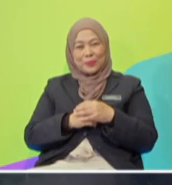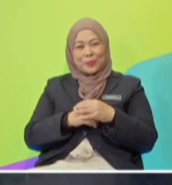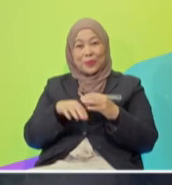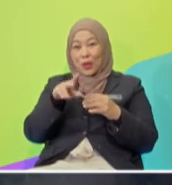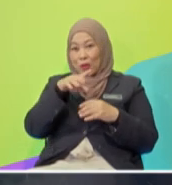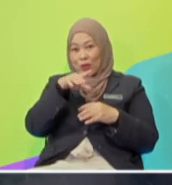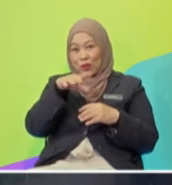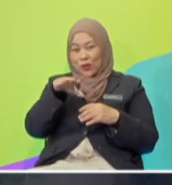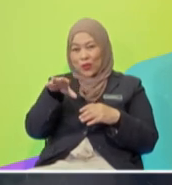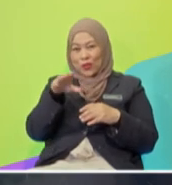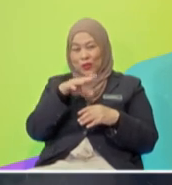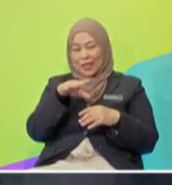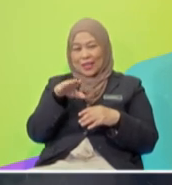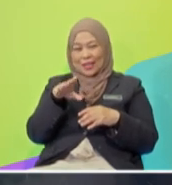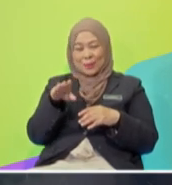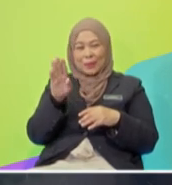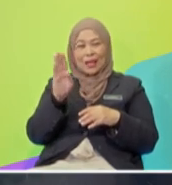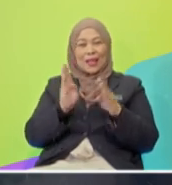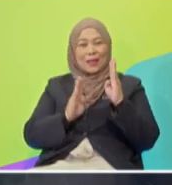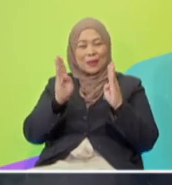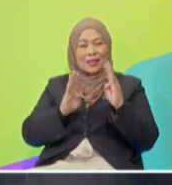it's not done yet. Okay, must spell bus.